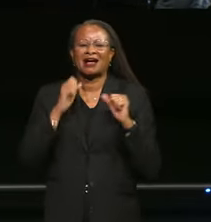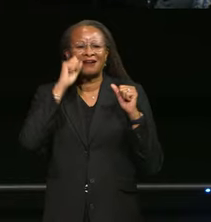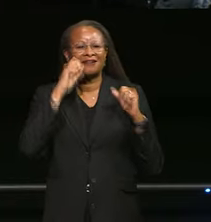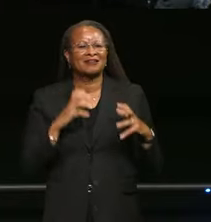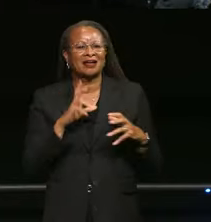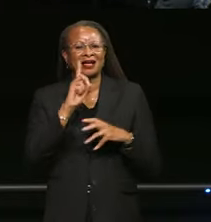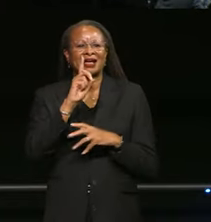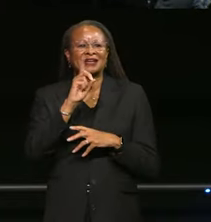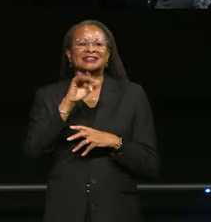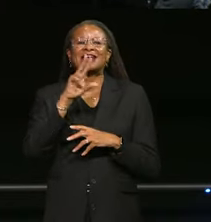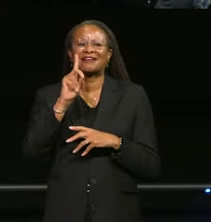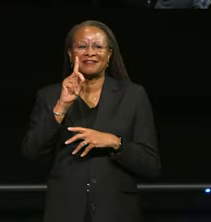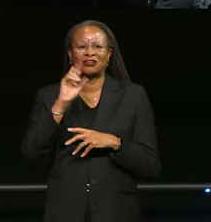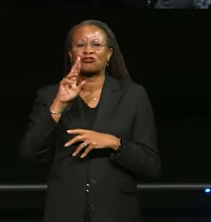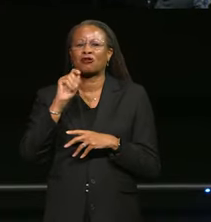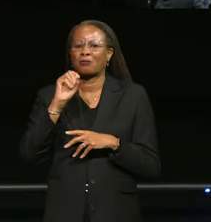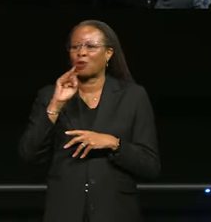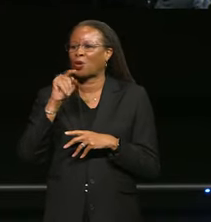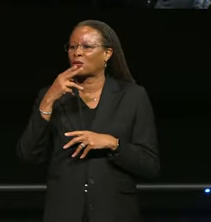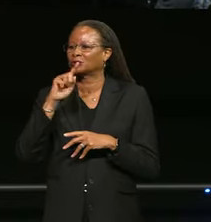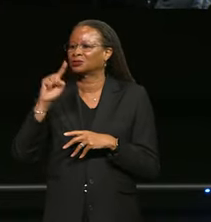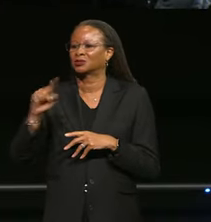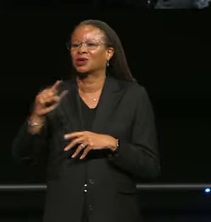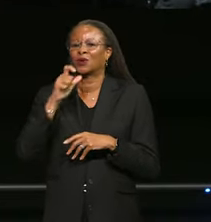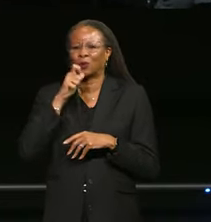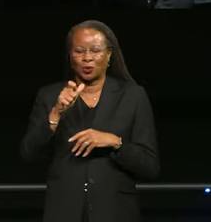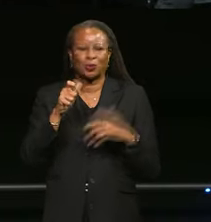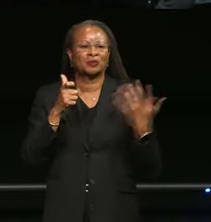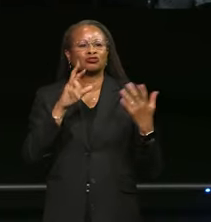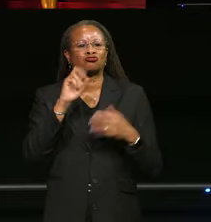amazing David Krumholtz, who played Robbie on Oppenheimer.